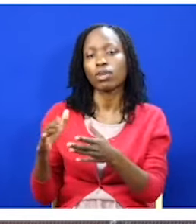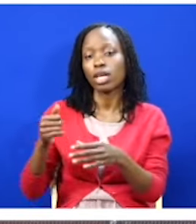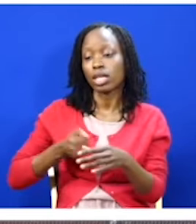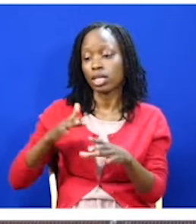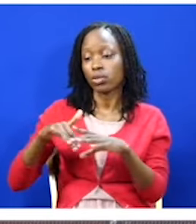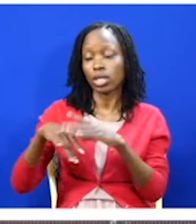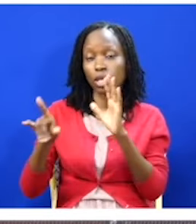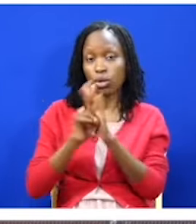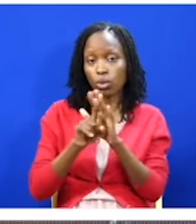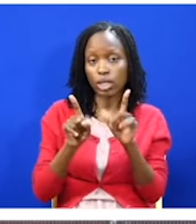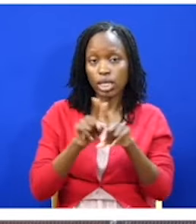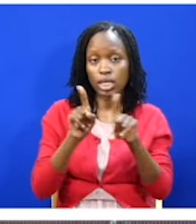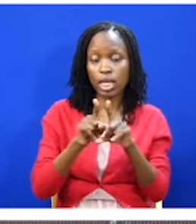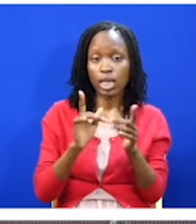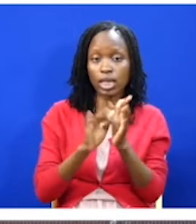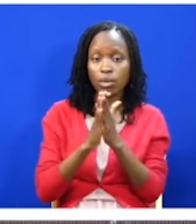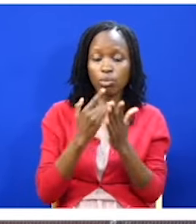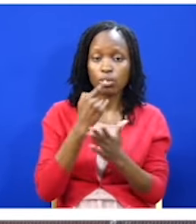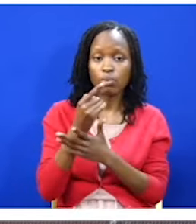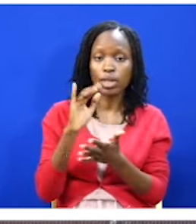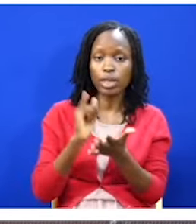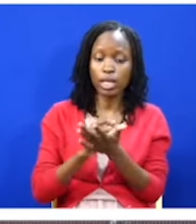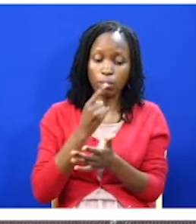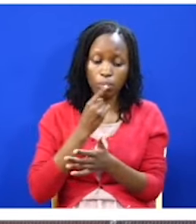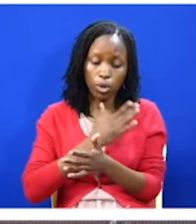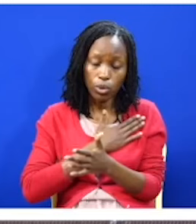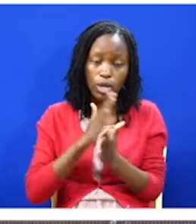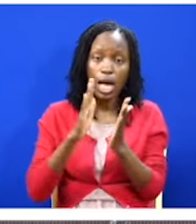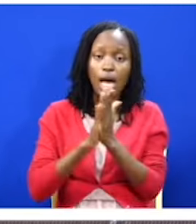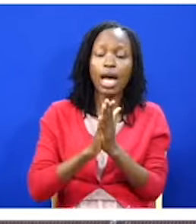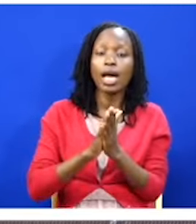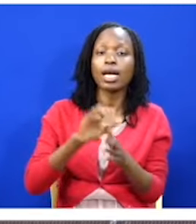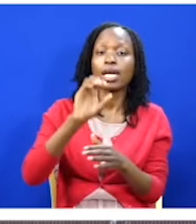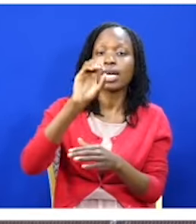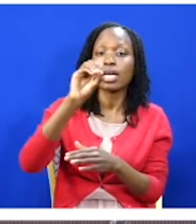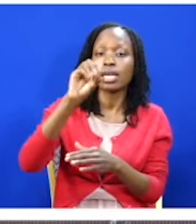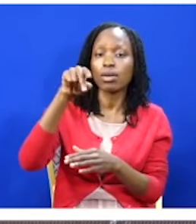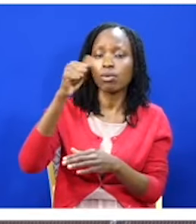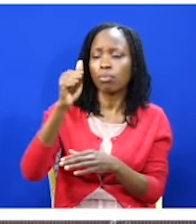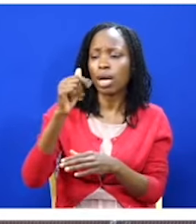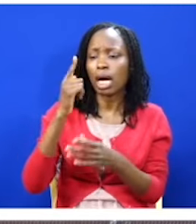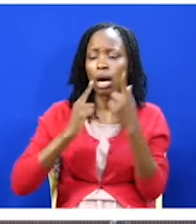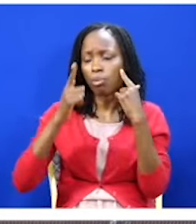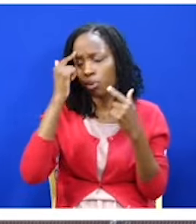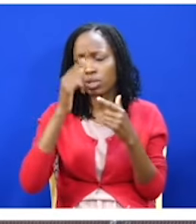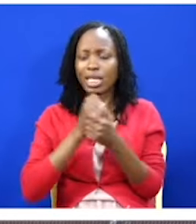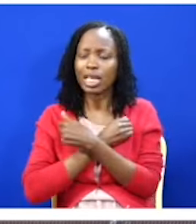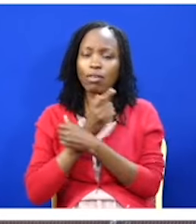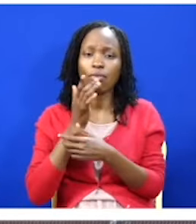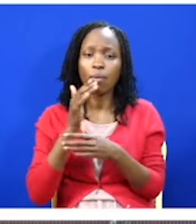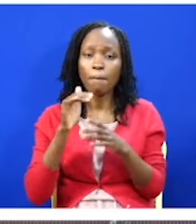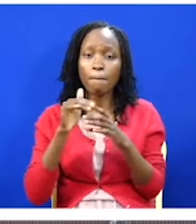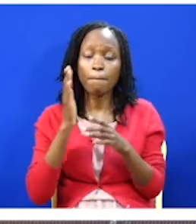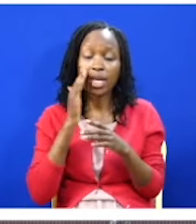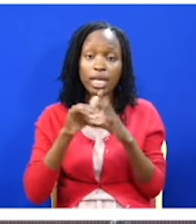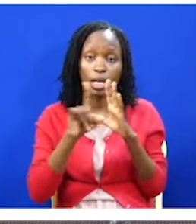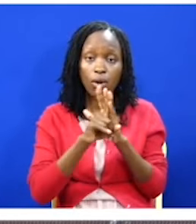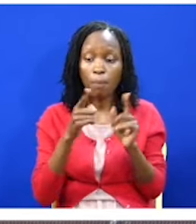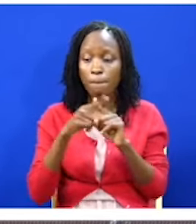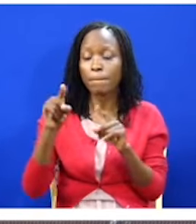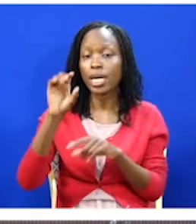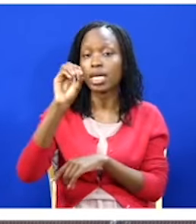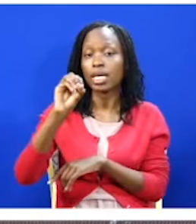The Bible says that Ruth and Orpah cried because they loved their mother-in-law, Naomi. But finally, Orpah decided to go back